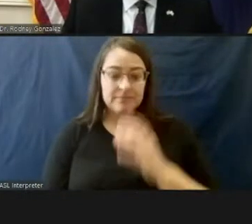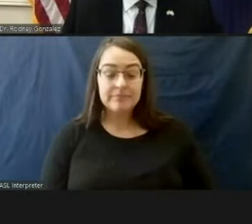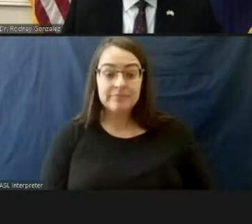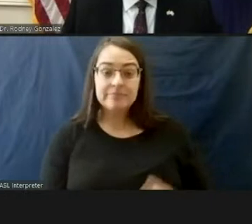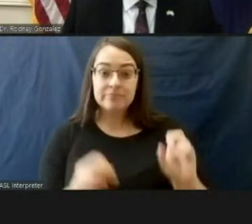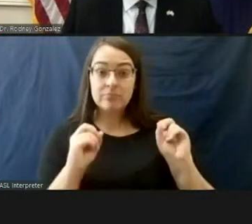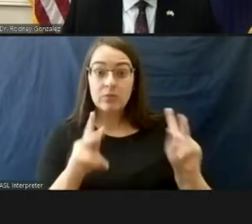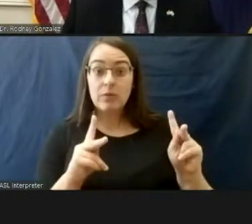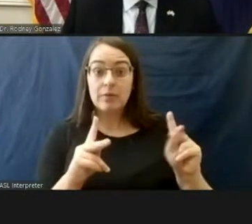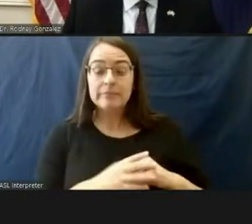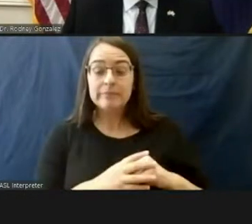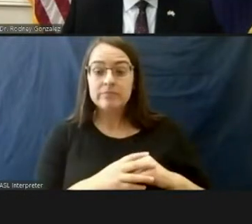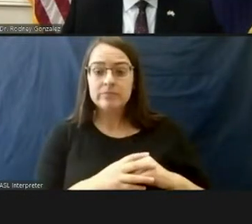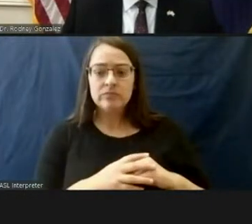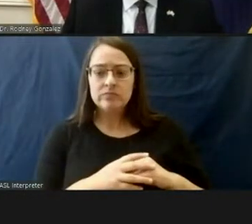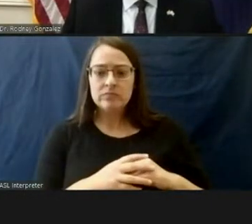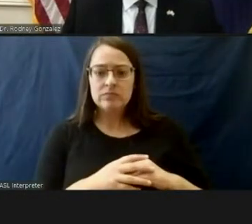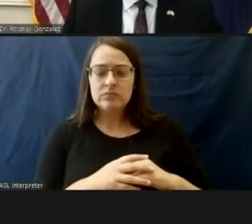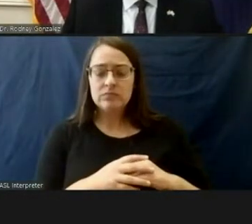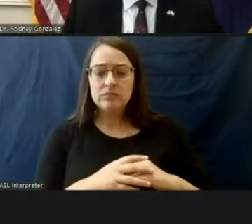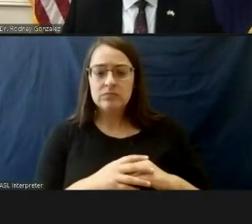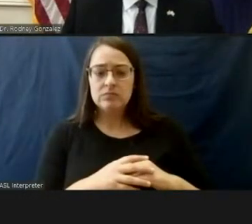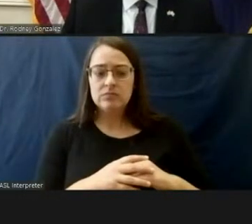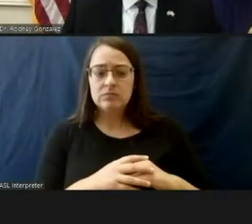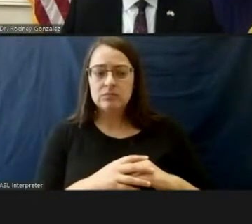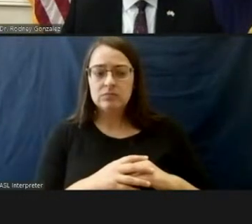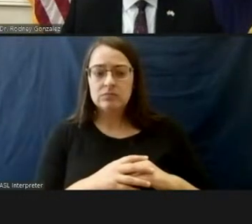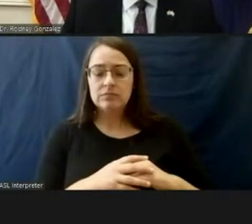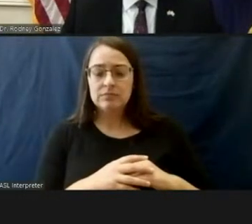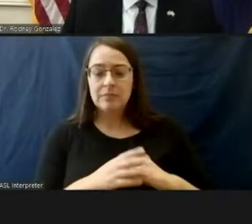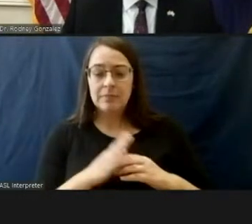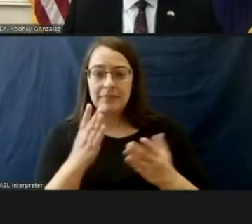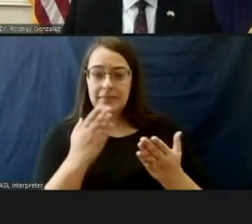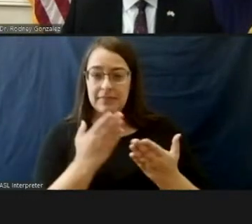Alrighty. And with some of the stuff, I